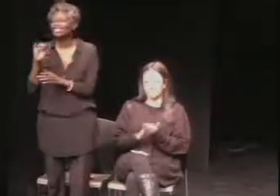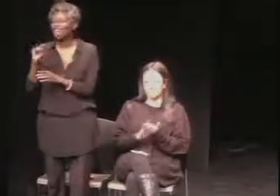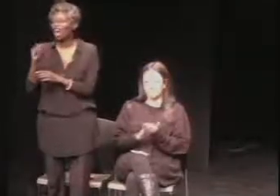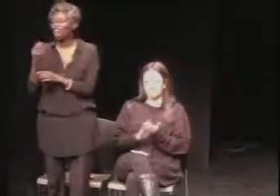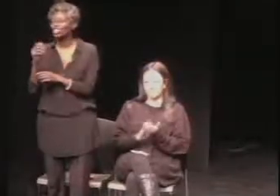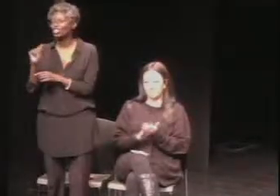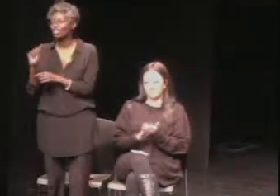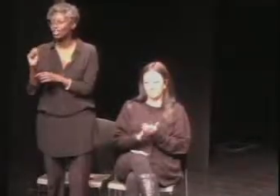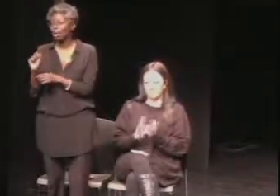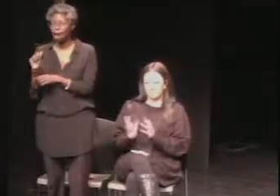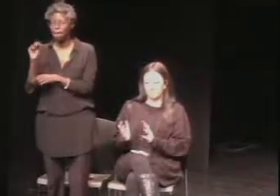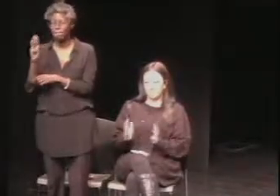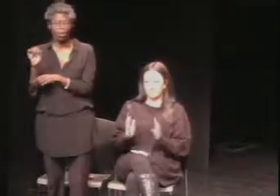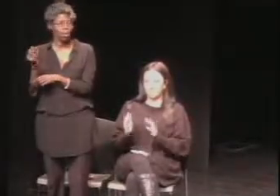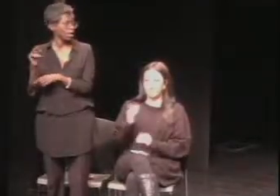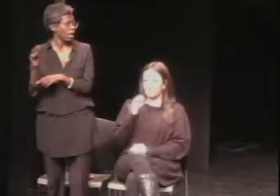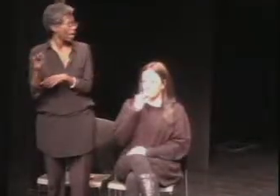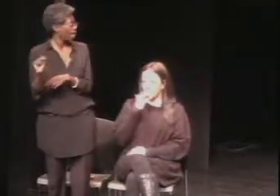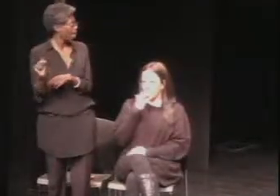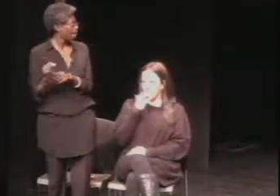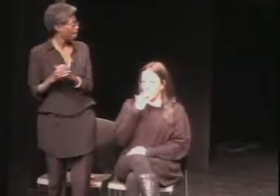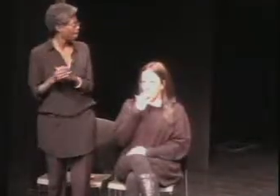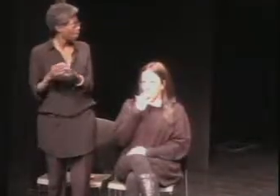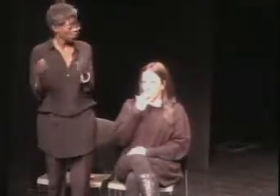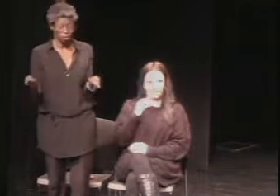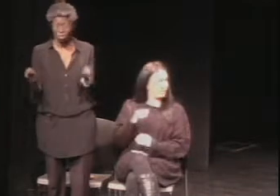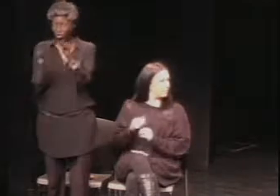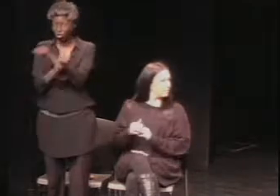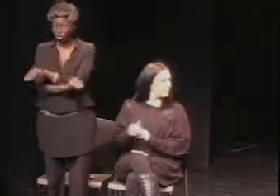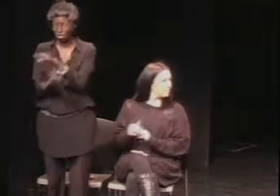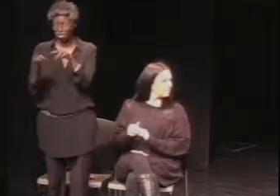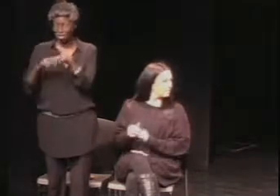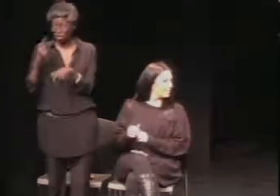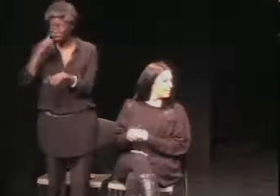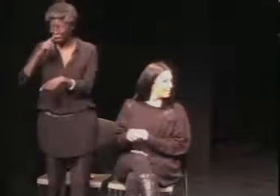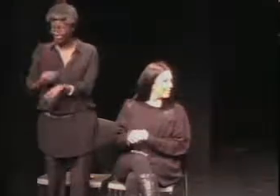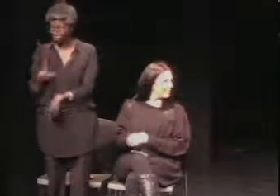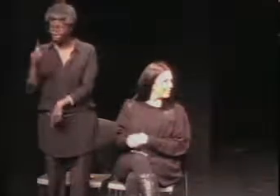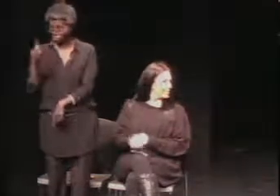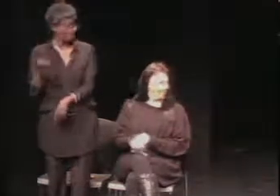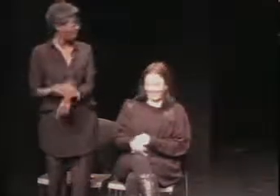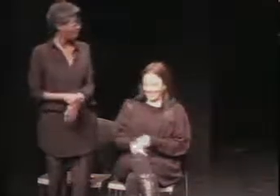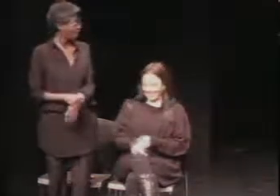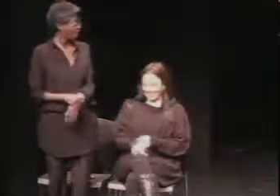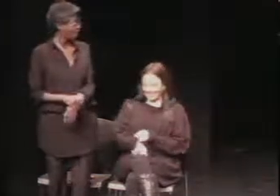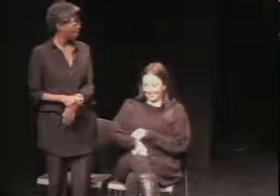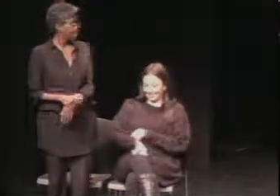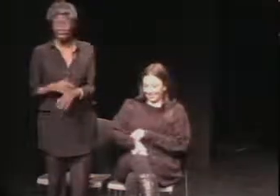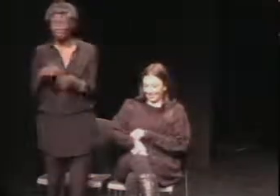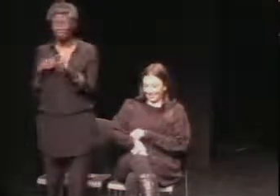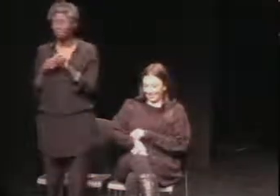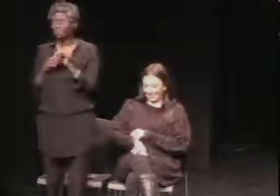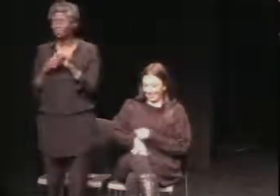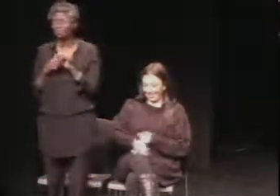I think they want us to switch seats. Oh, unfortunately. Don't follow directions.